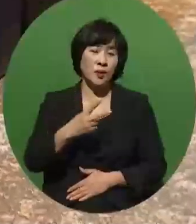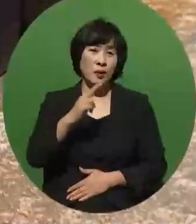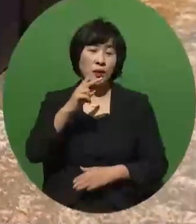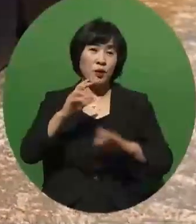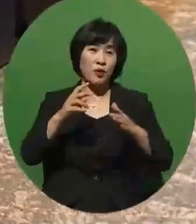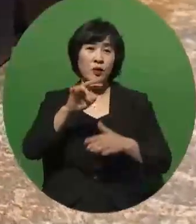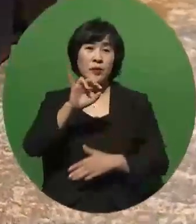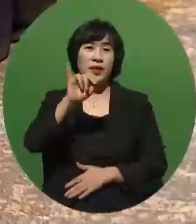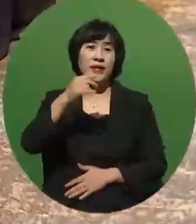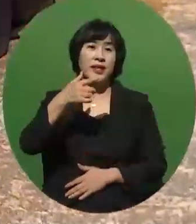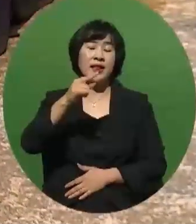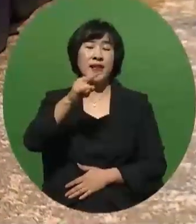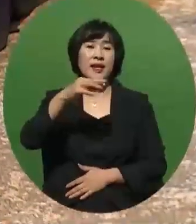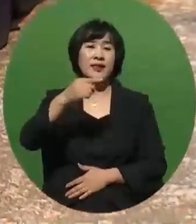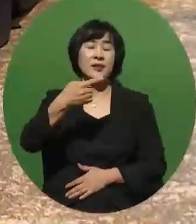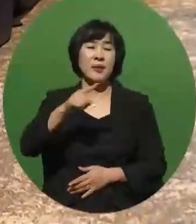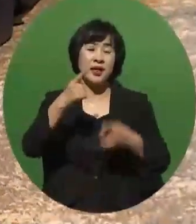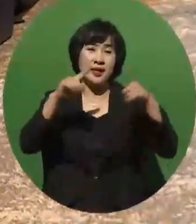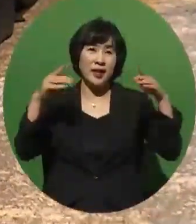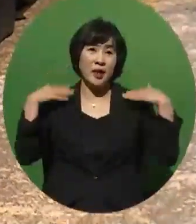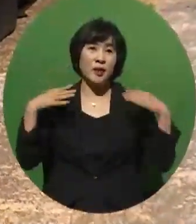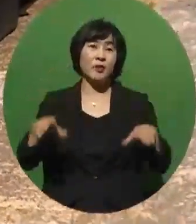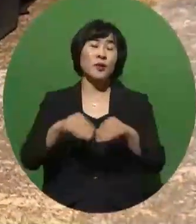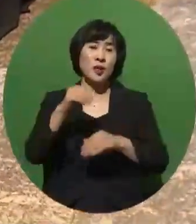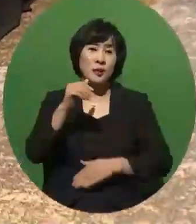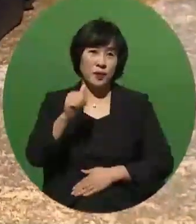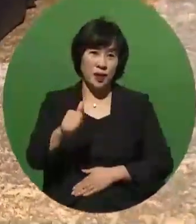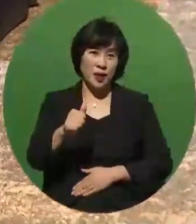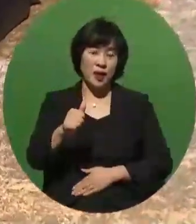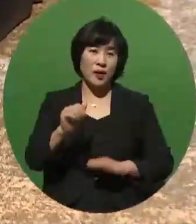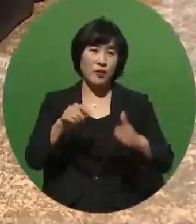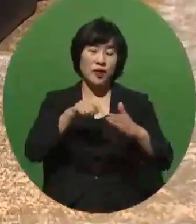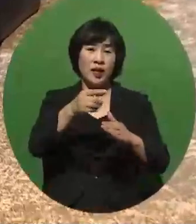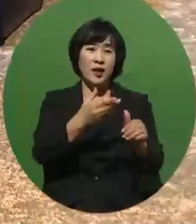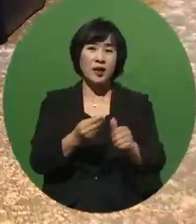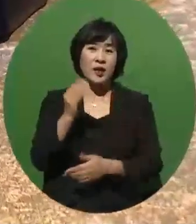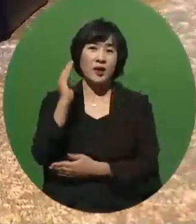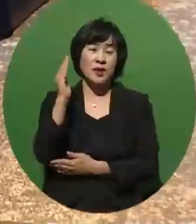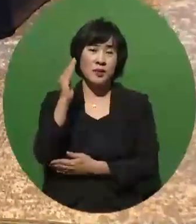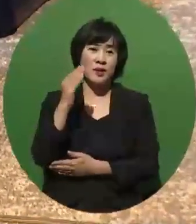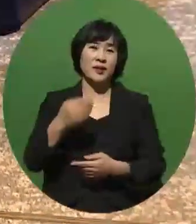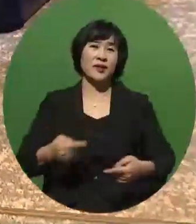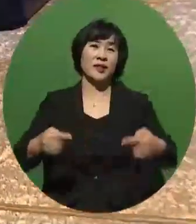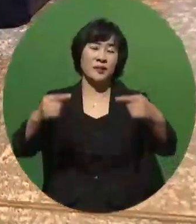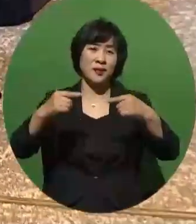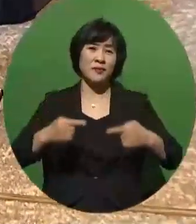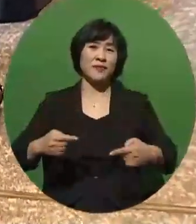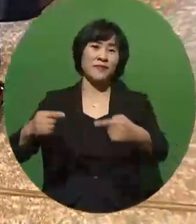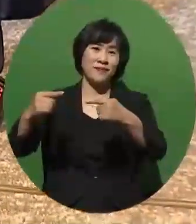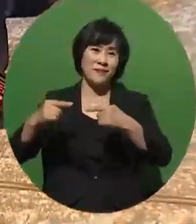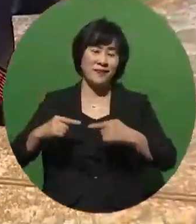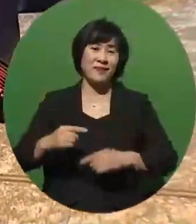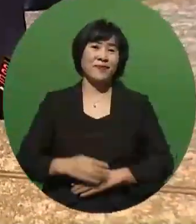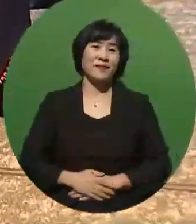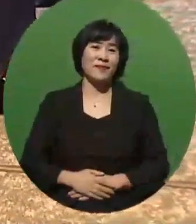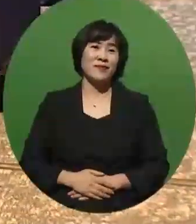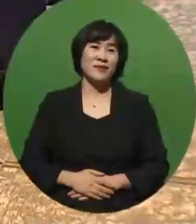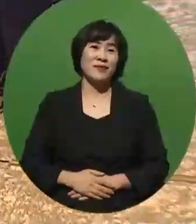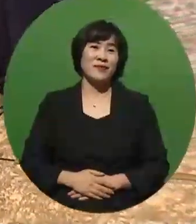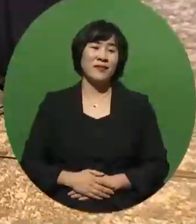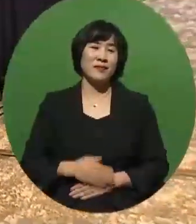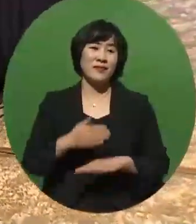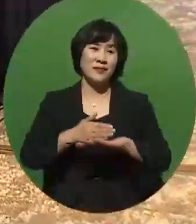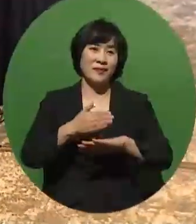Peace Laureate Kailash Satyarthi and President of Minerva University Mike Maggie and other